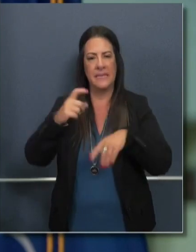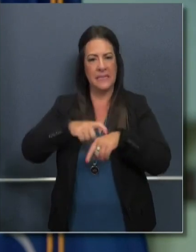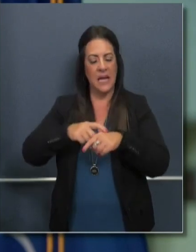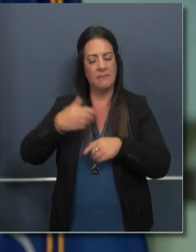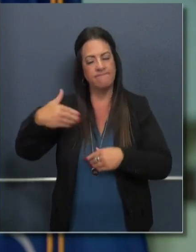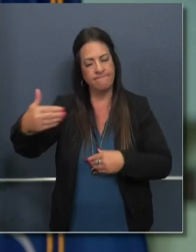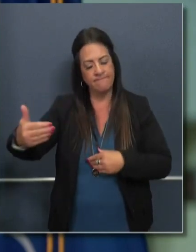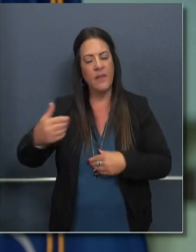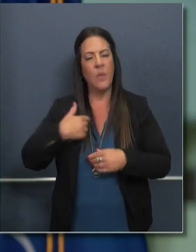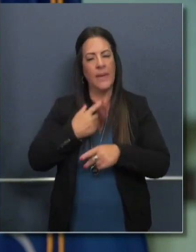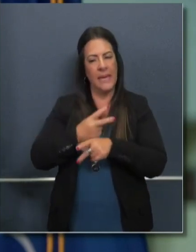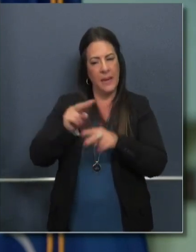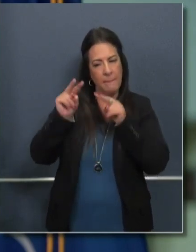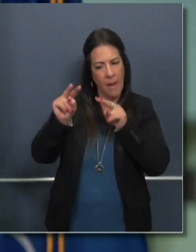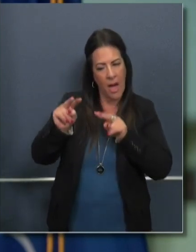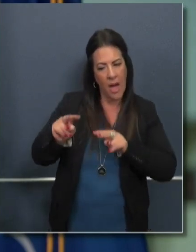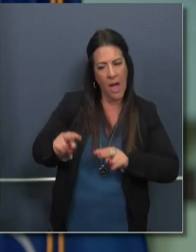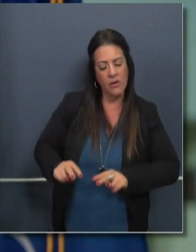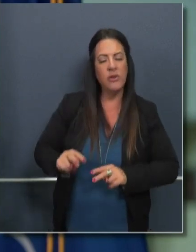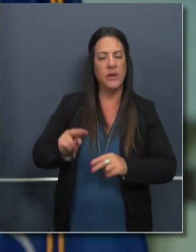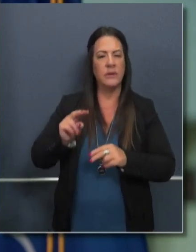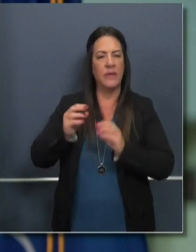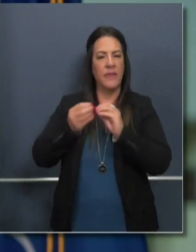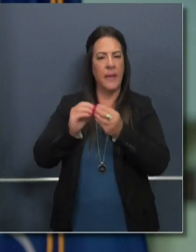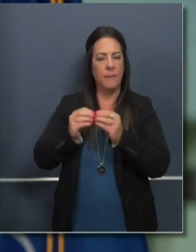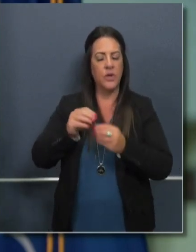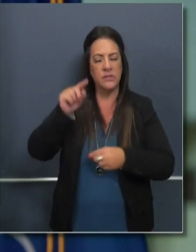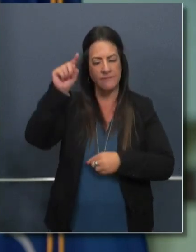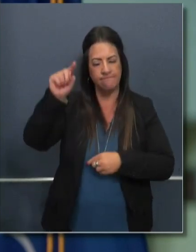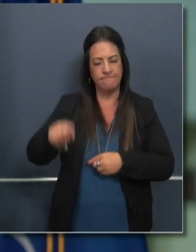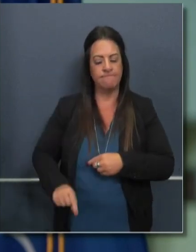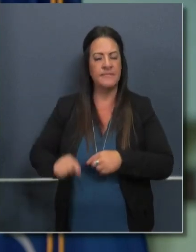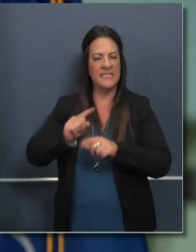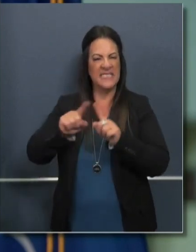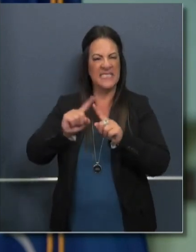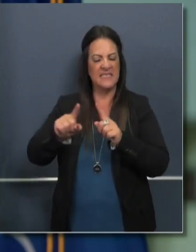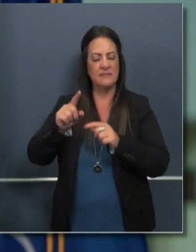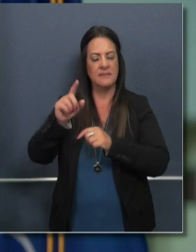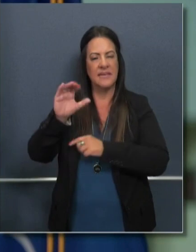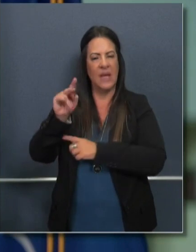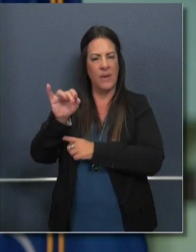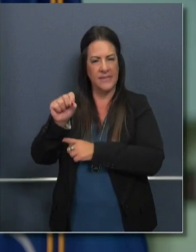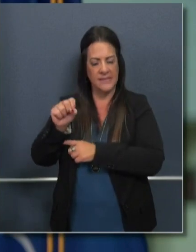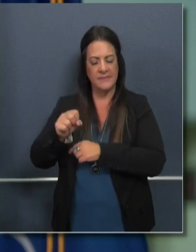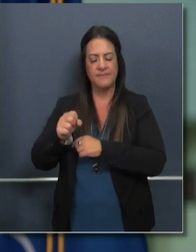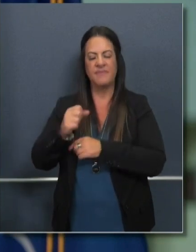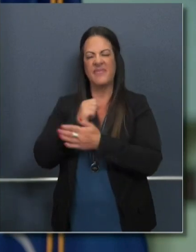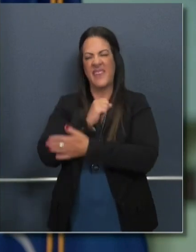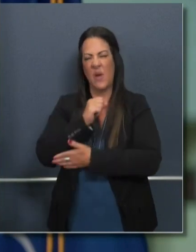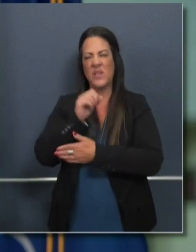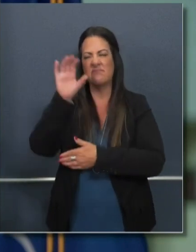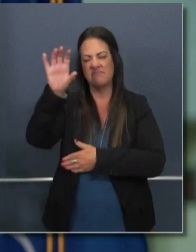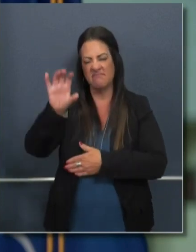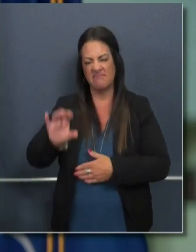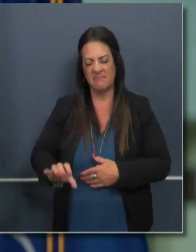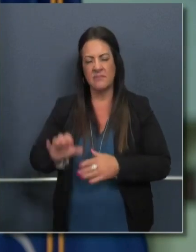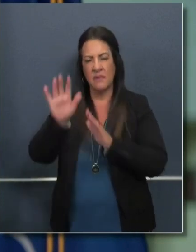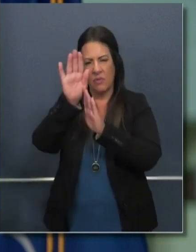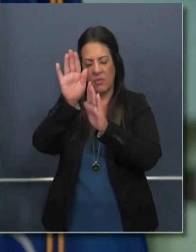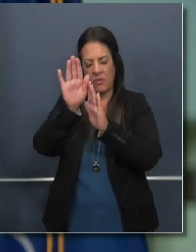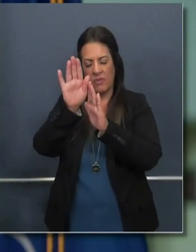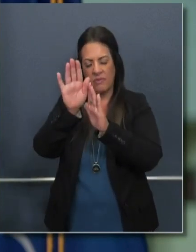we're monitoring that in real time. There were 6 indicators around testing, contact tracing, protecting